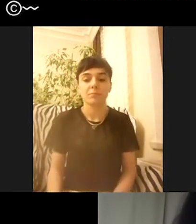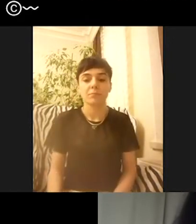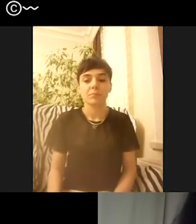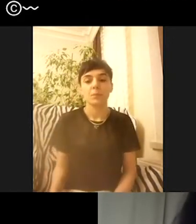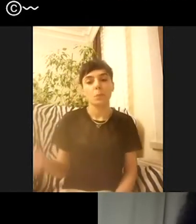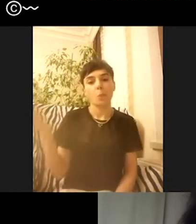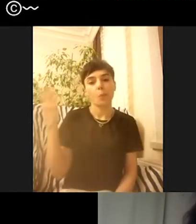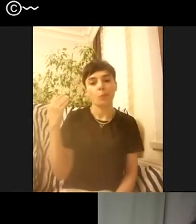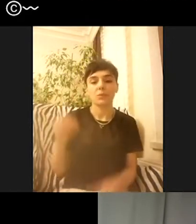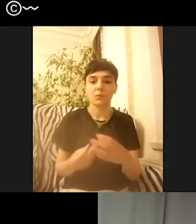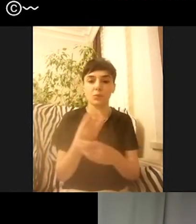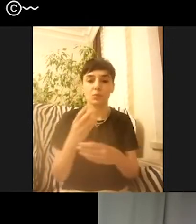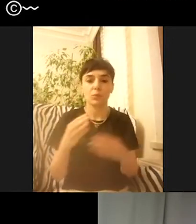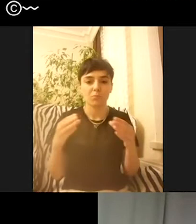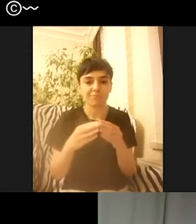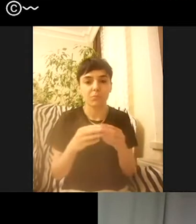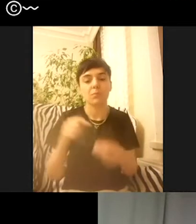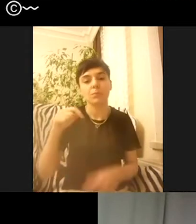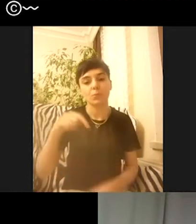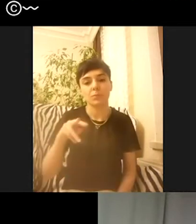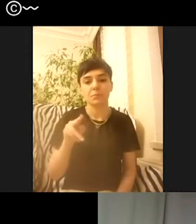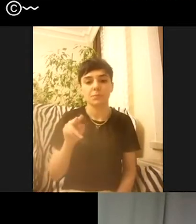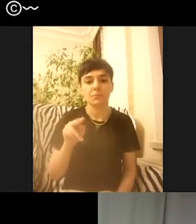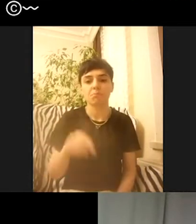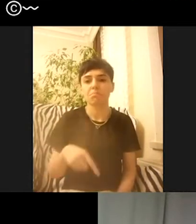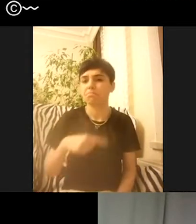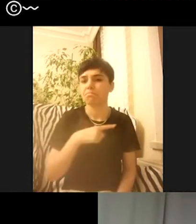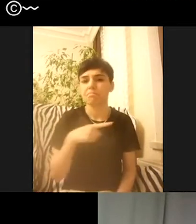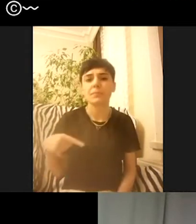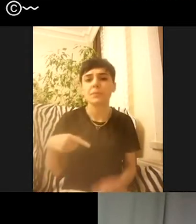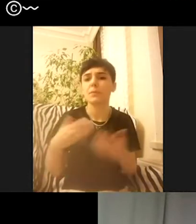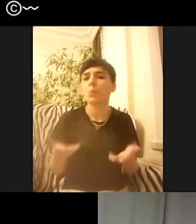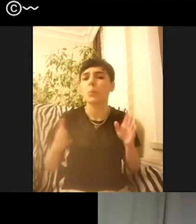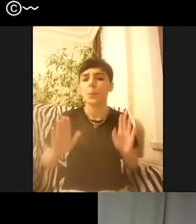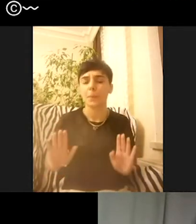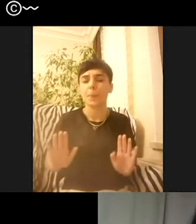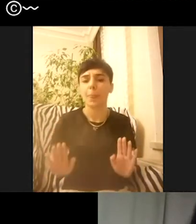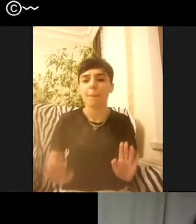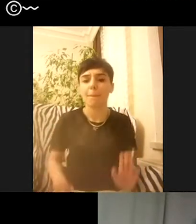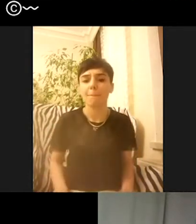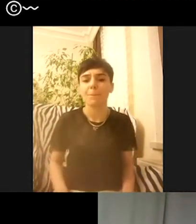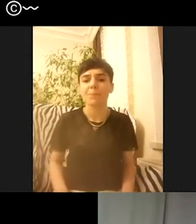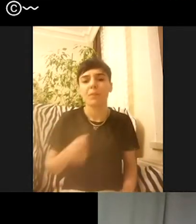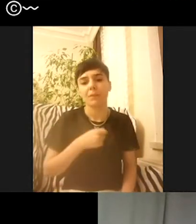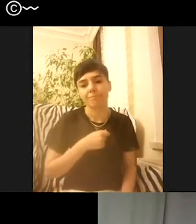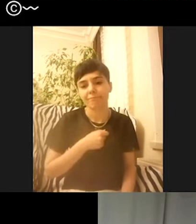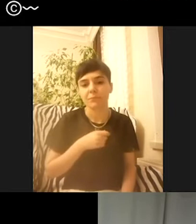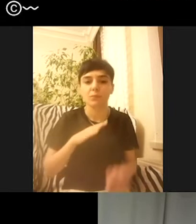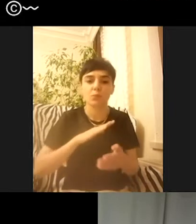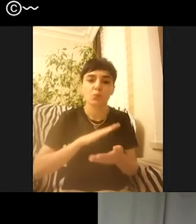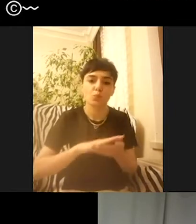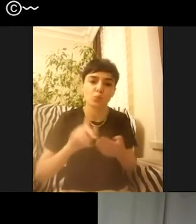club name that was boring, formal, plain wording. This is the most disturbing thing. Faggots, queers, homos, you know, perverts,